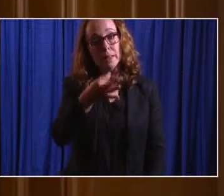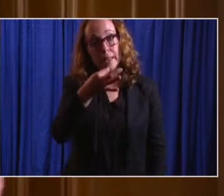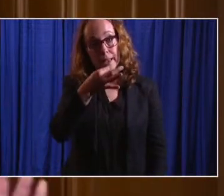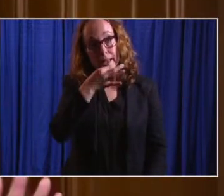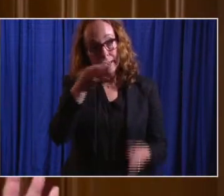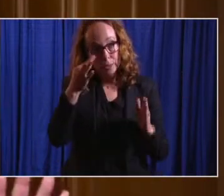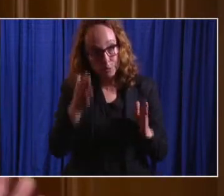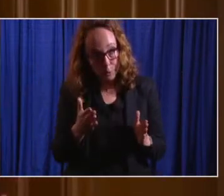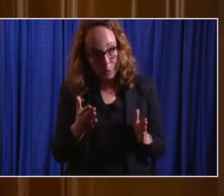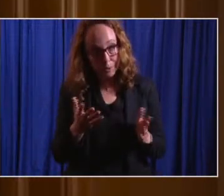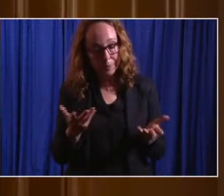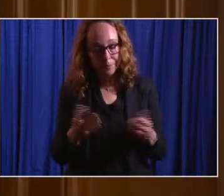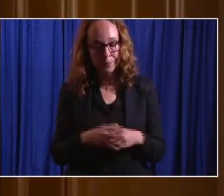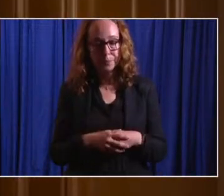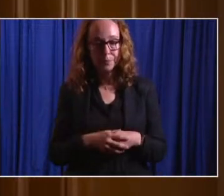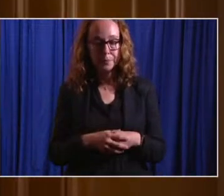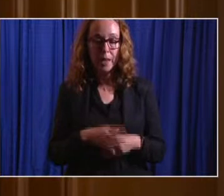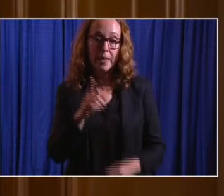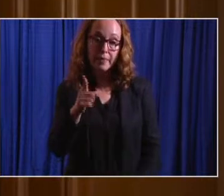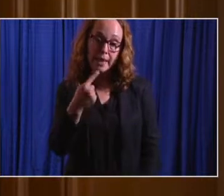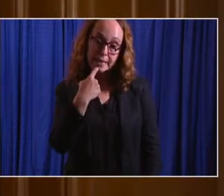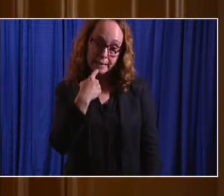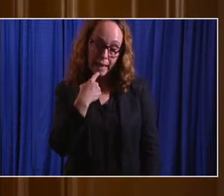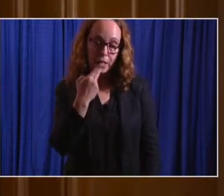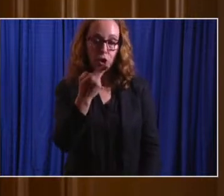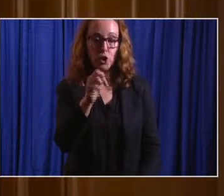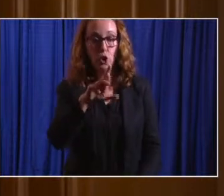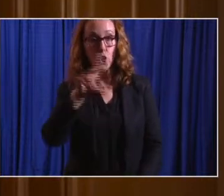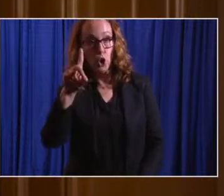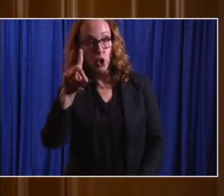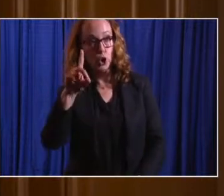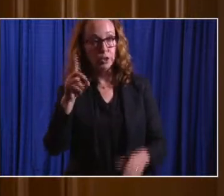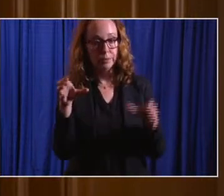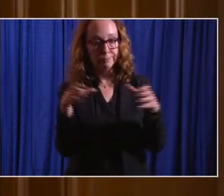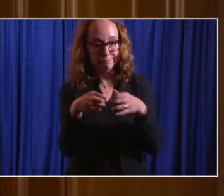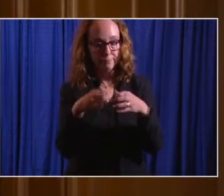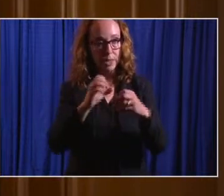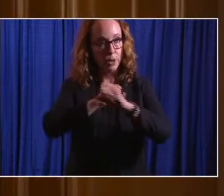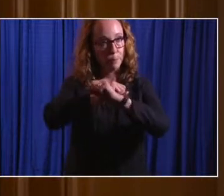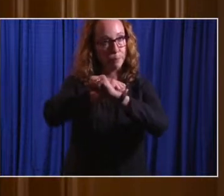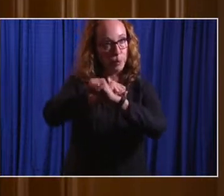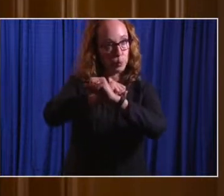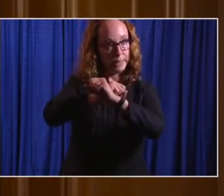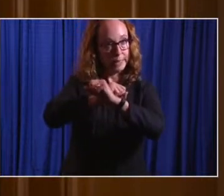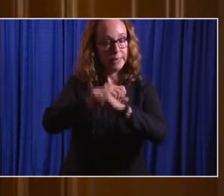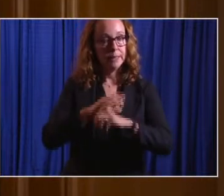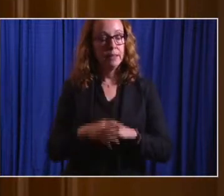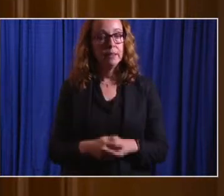this concept of herd immunity, where our mind went,